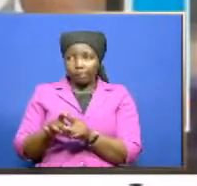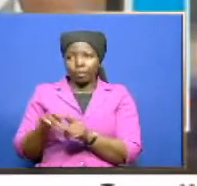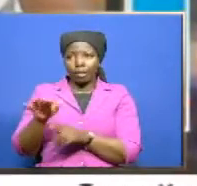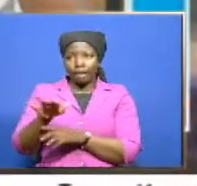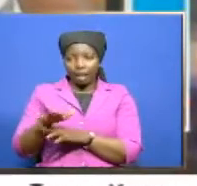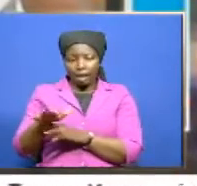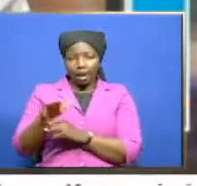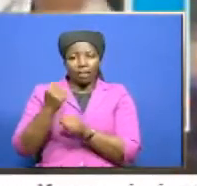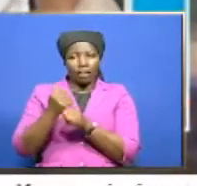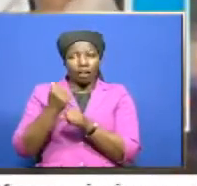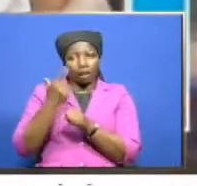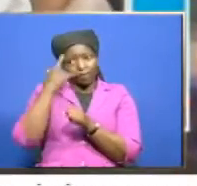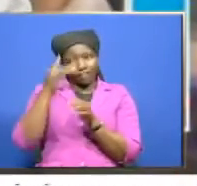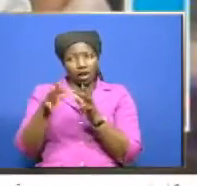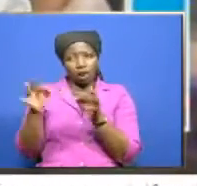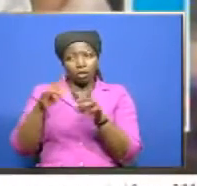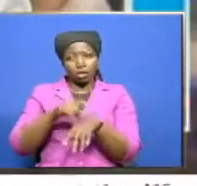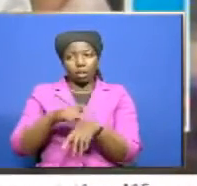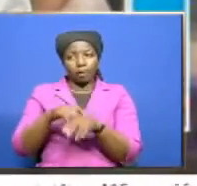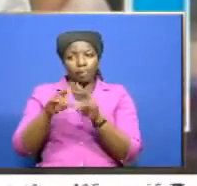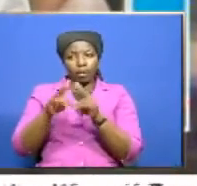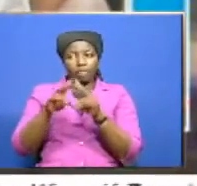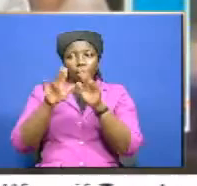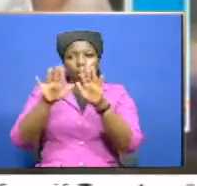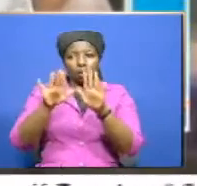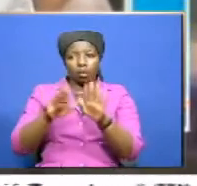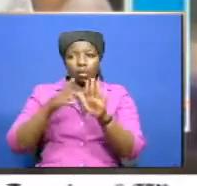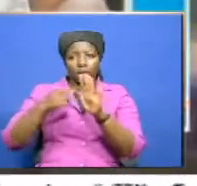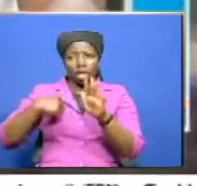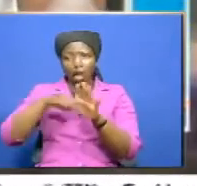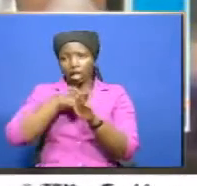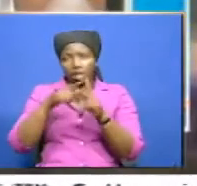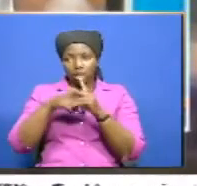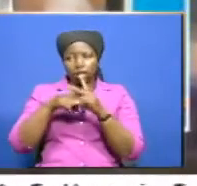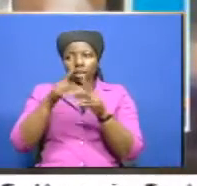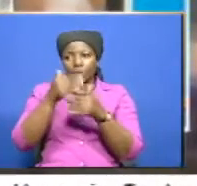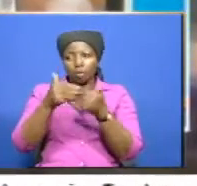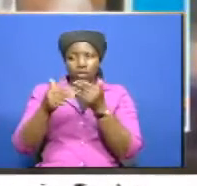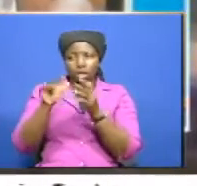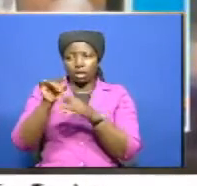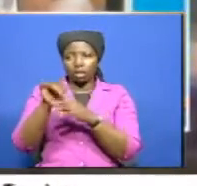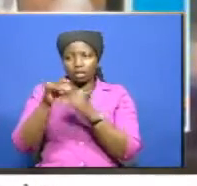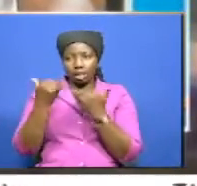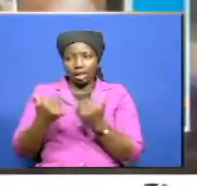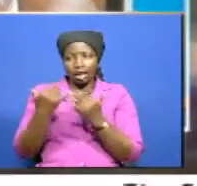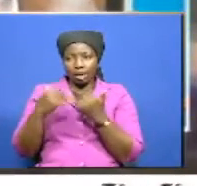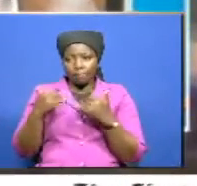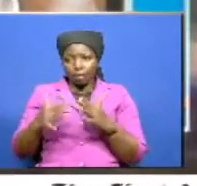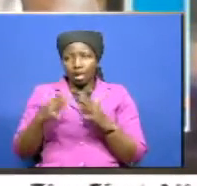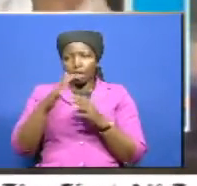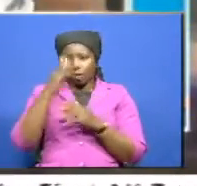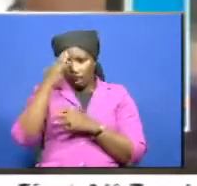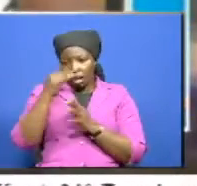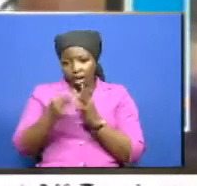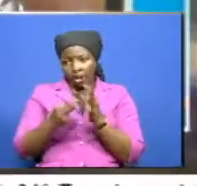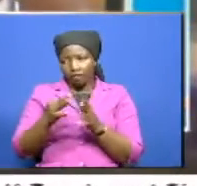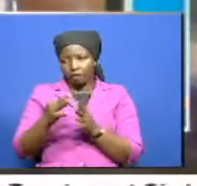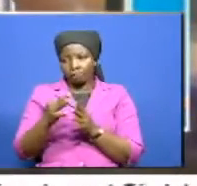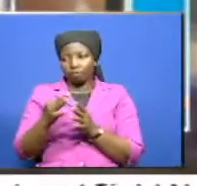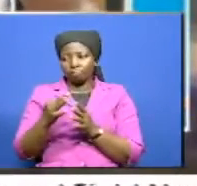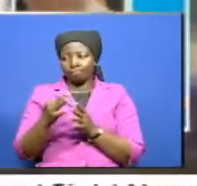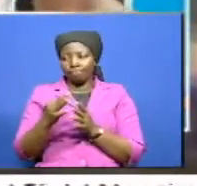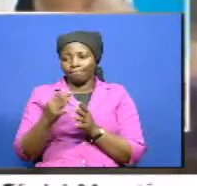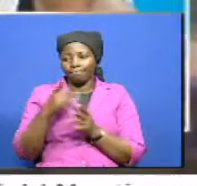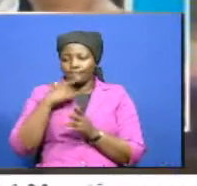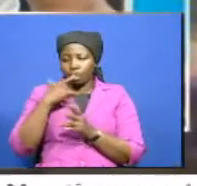time. It's important that we start building these young players into the squad, because as you've mentioned rightfully, you know, we've had a squad that